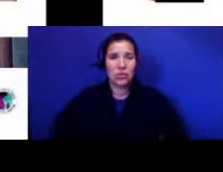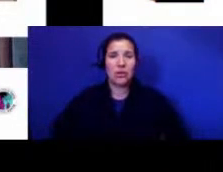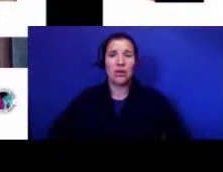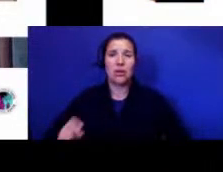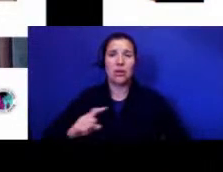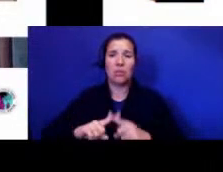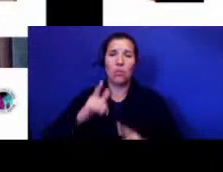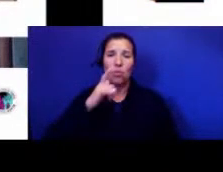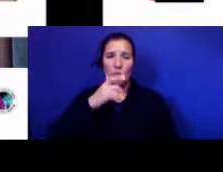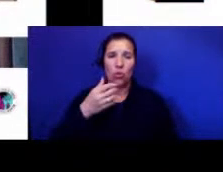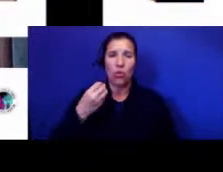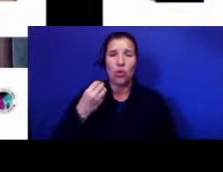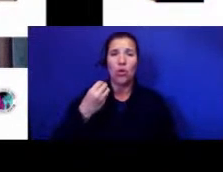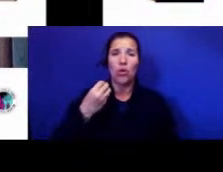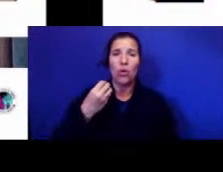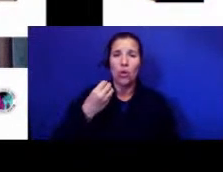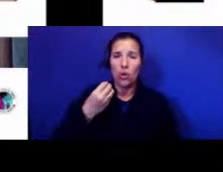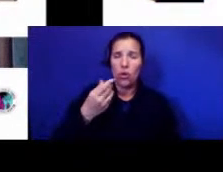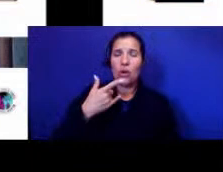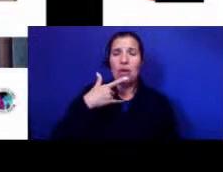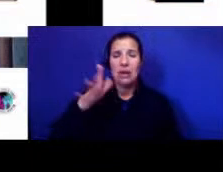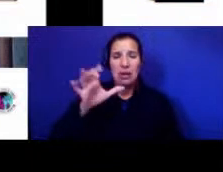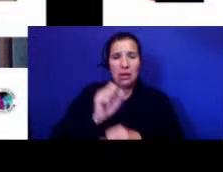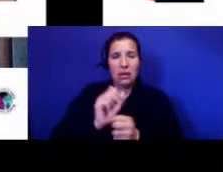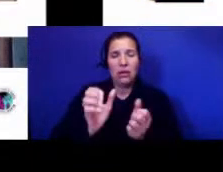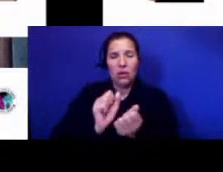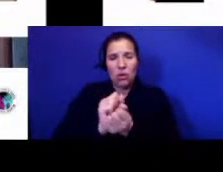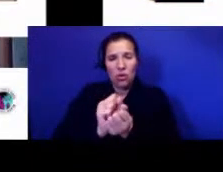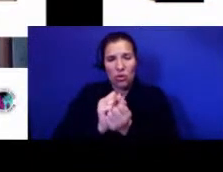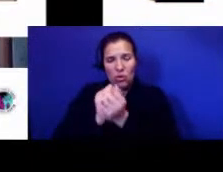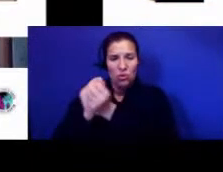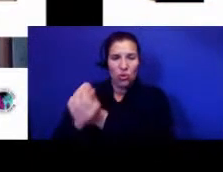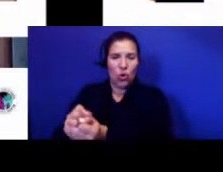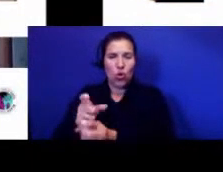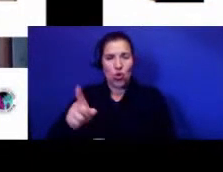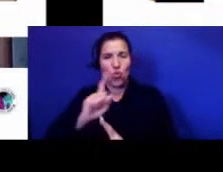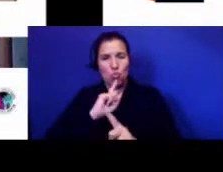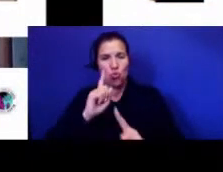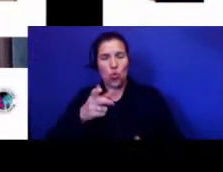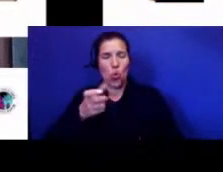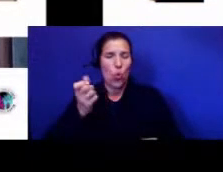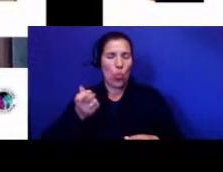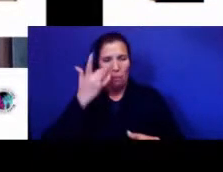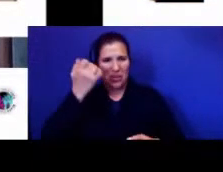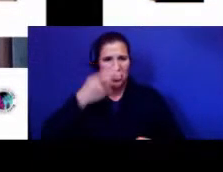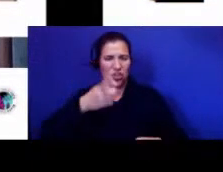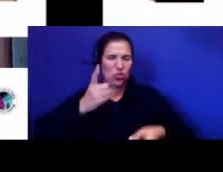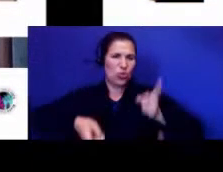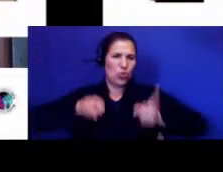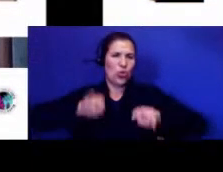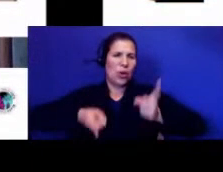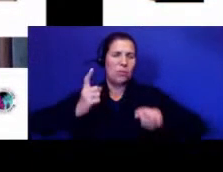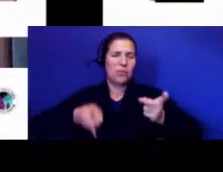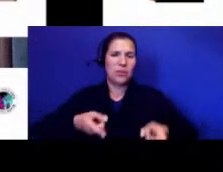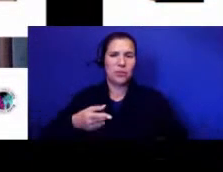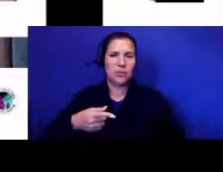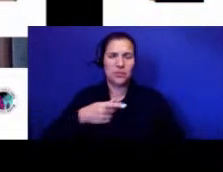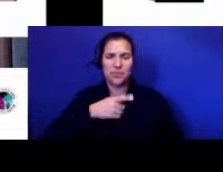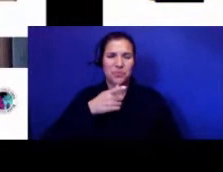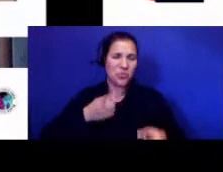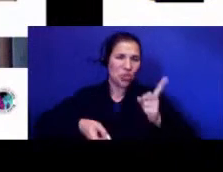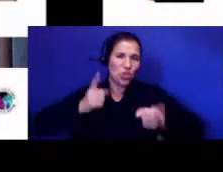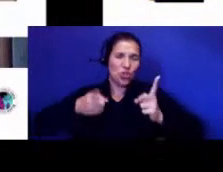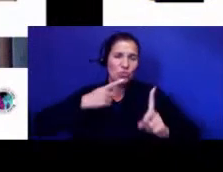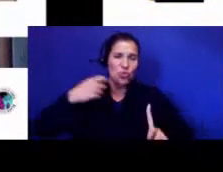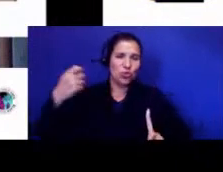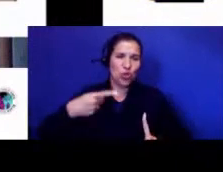of her school, taken into custody after she reportedly threw a temper tantrum. The temper tantrum had been triggered